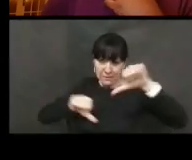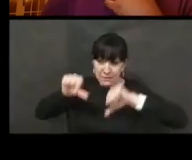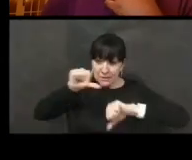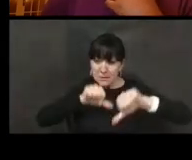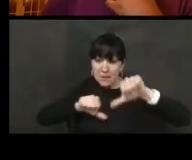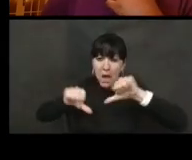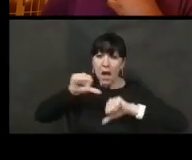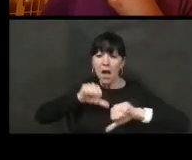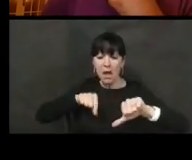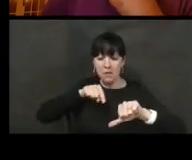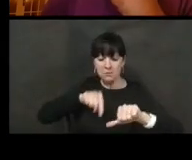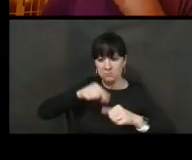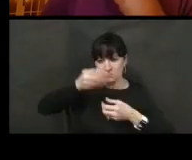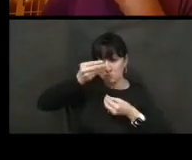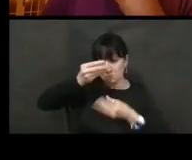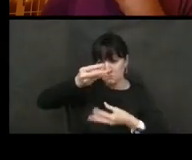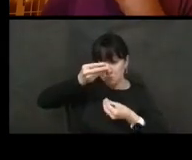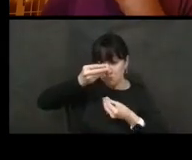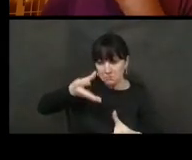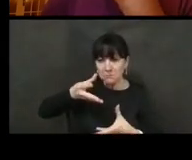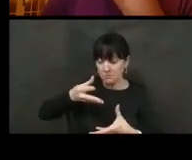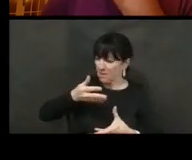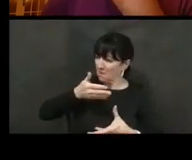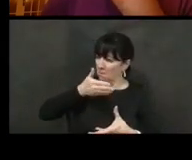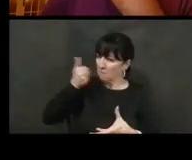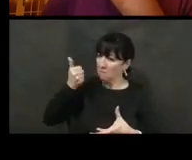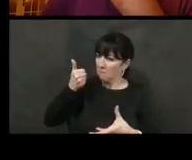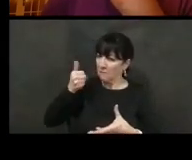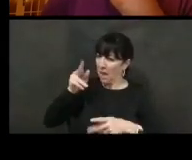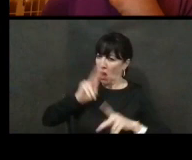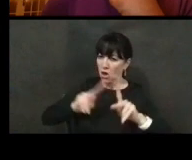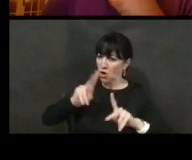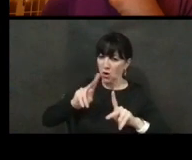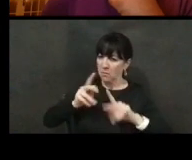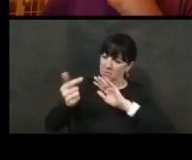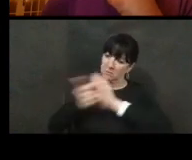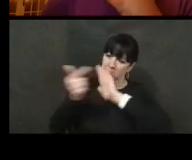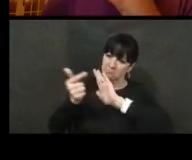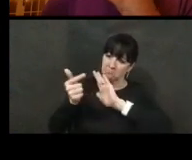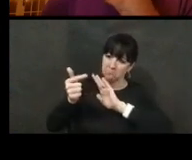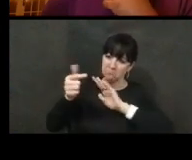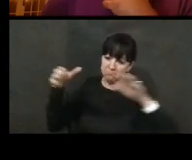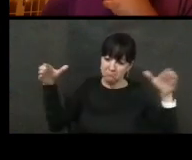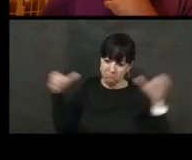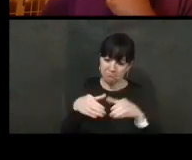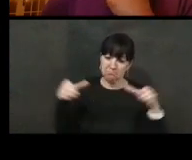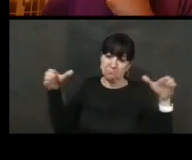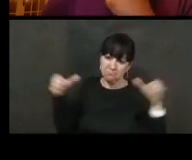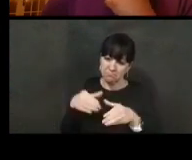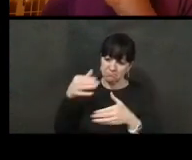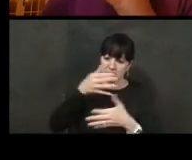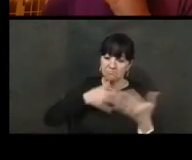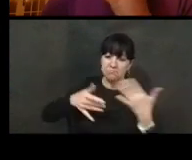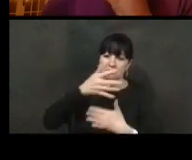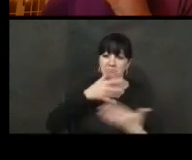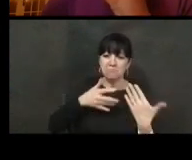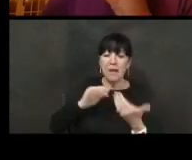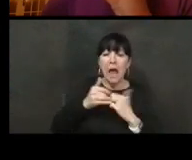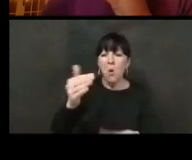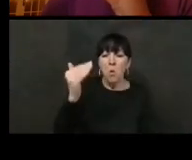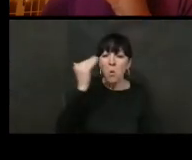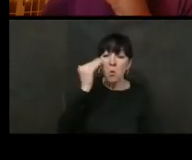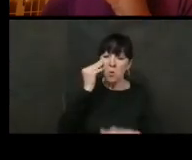never experienced something quite like this. But this is a virus that is a respiratory